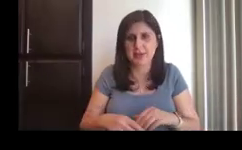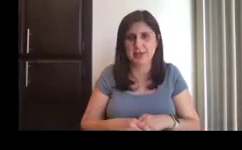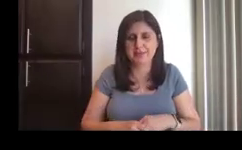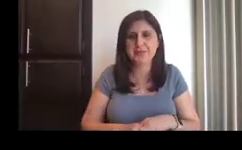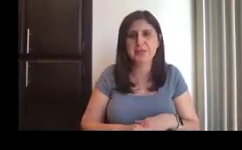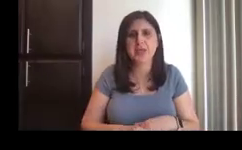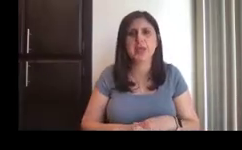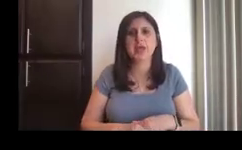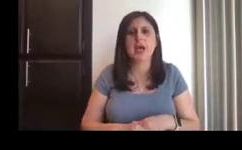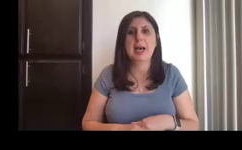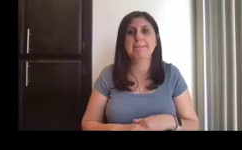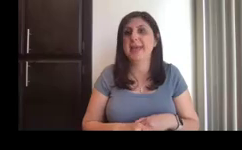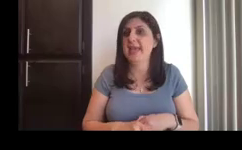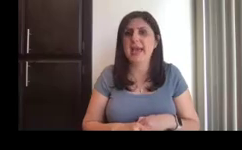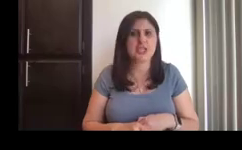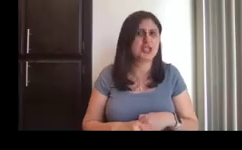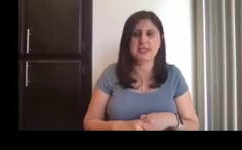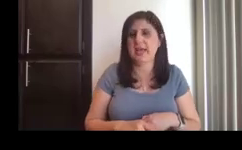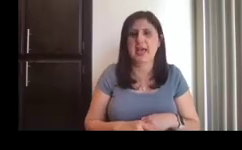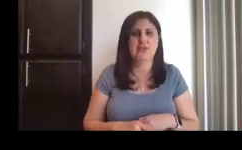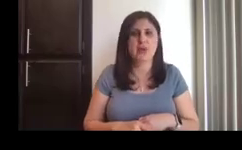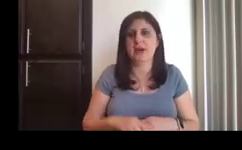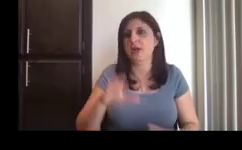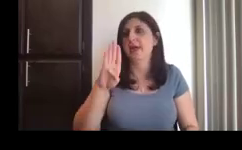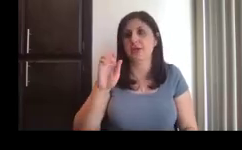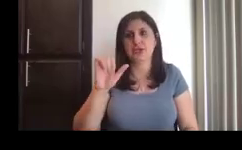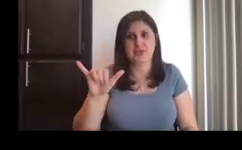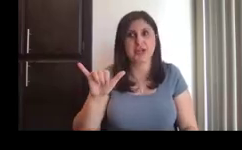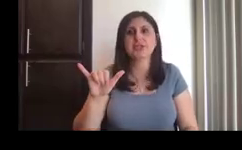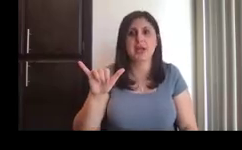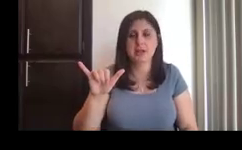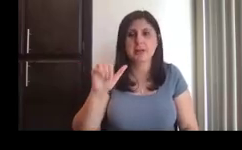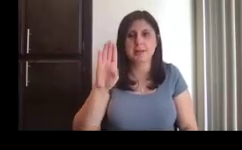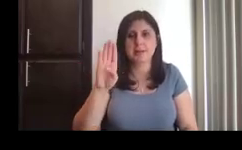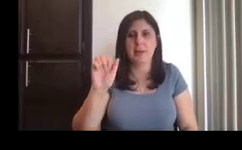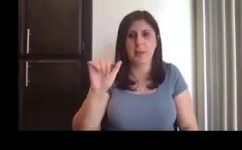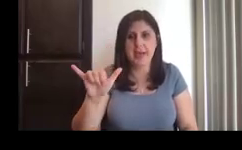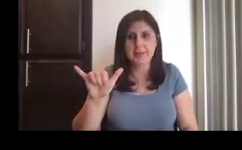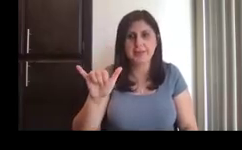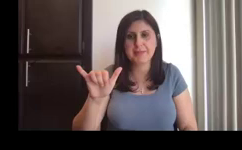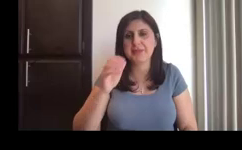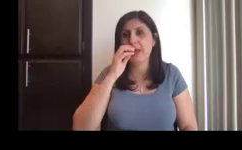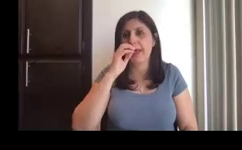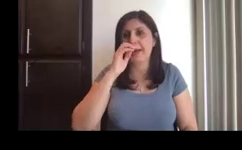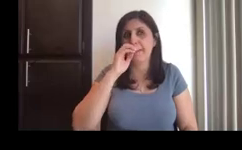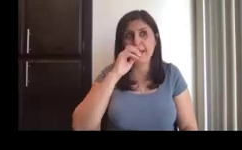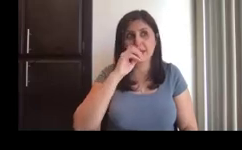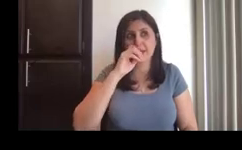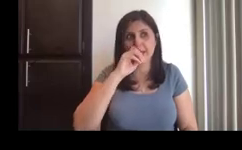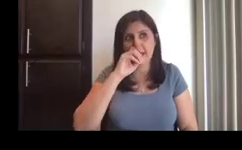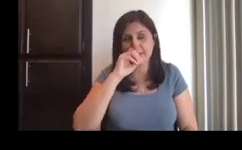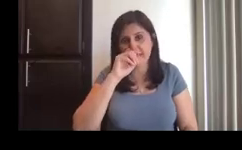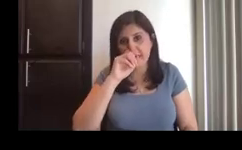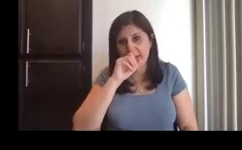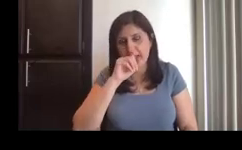to finger spell them. Bay actually doesn't have one at all. That one you just finger spell, B-A-Y. And